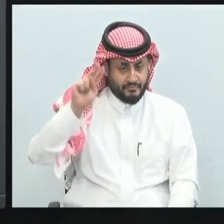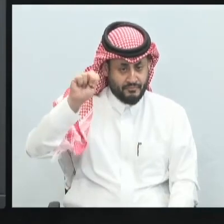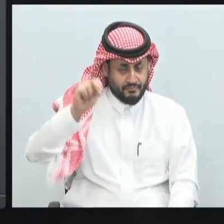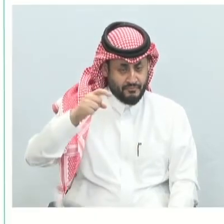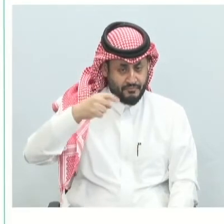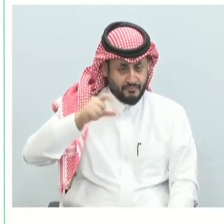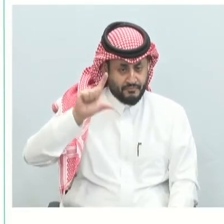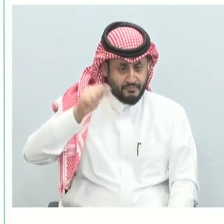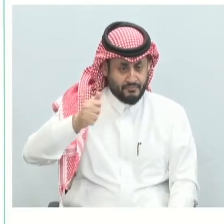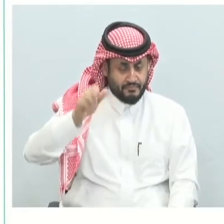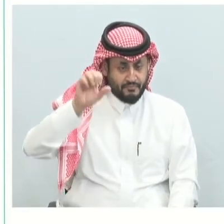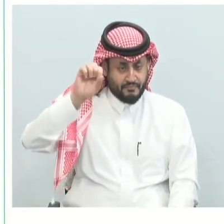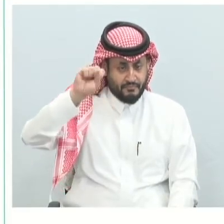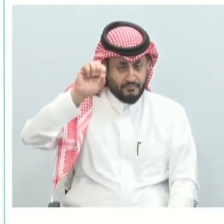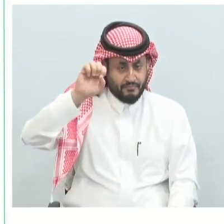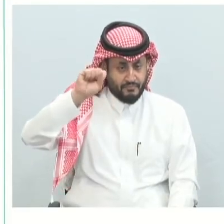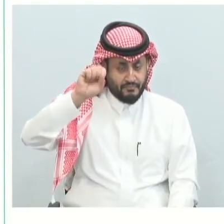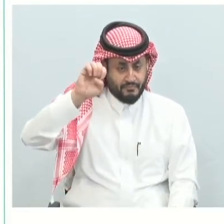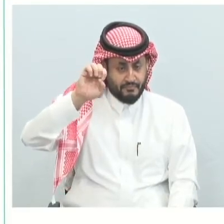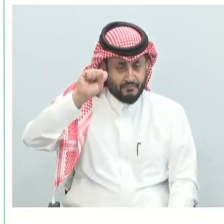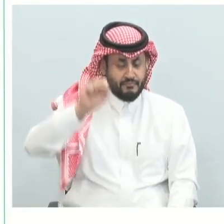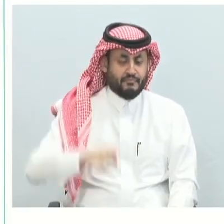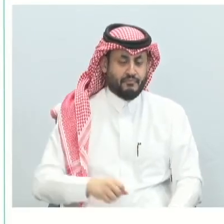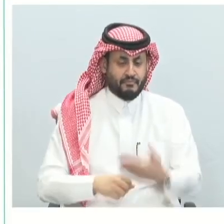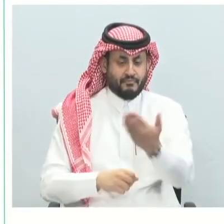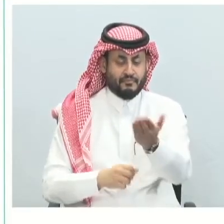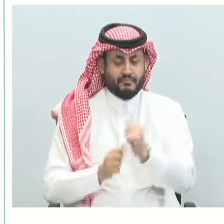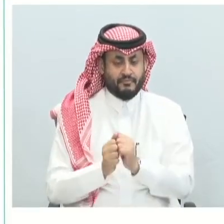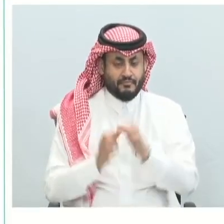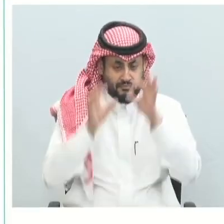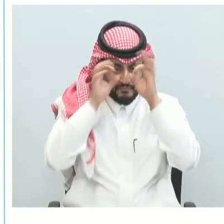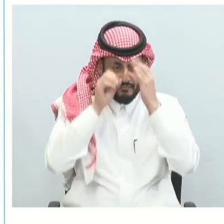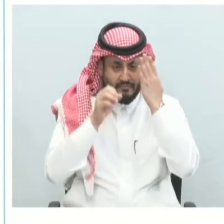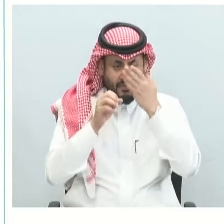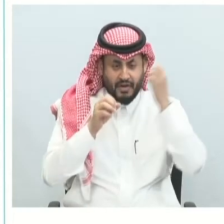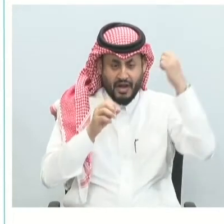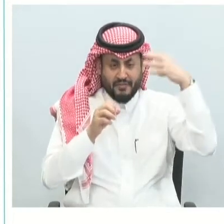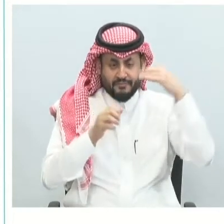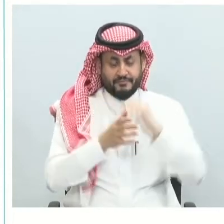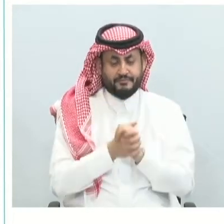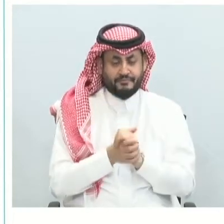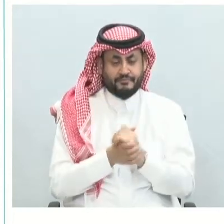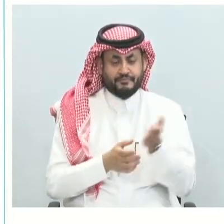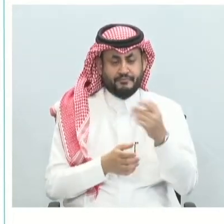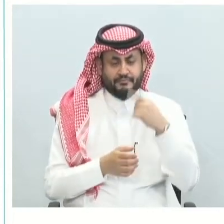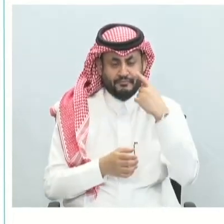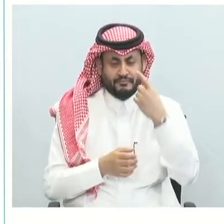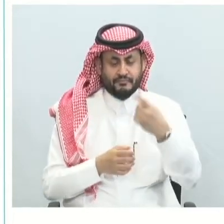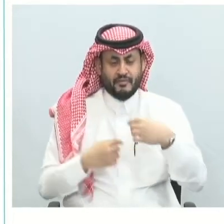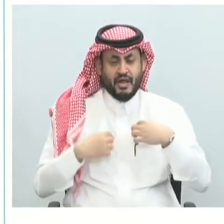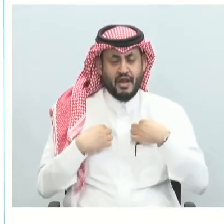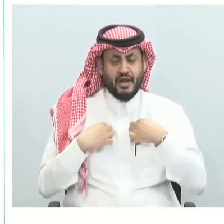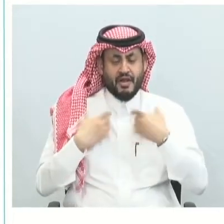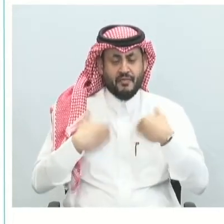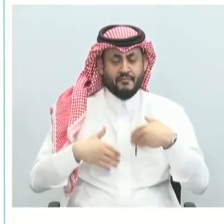Sunglasses. Excellent. So we have sunglasses. So I'm wearing a cap and sunglasses. Excellent. What after that?